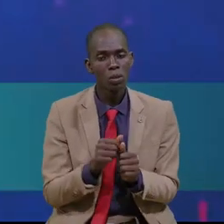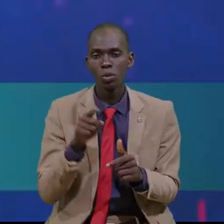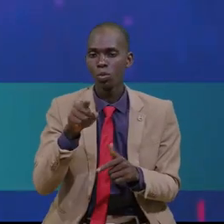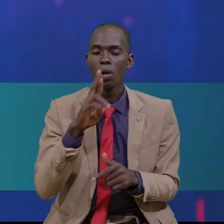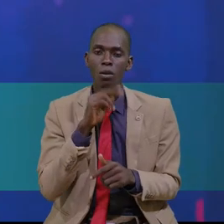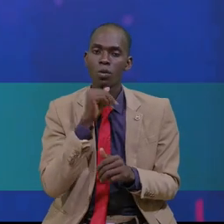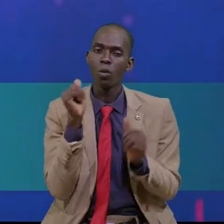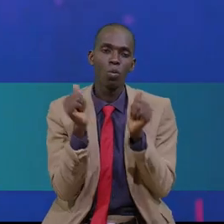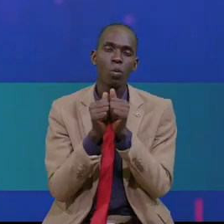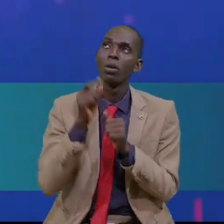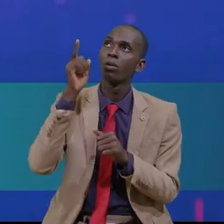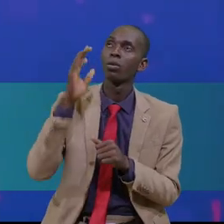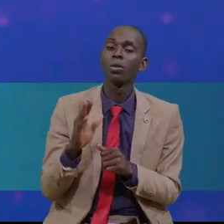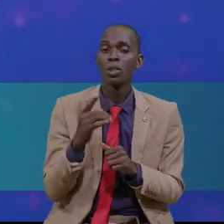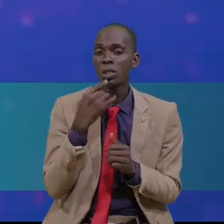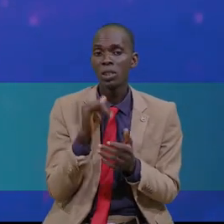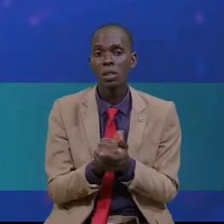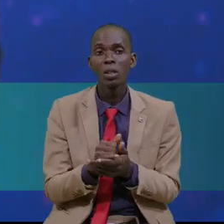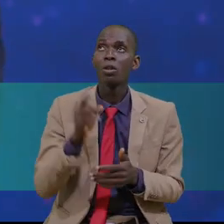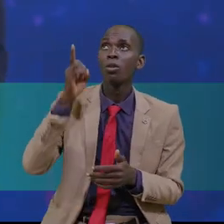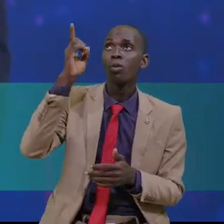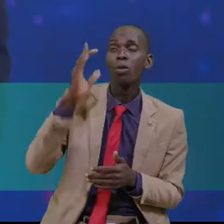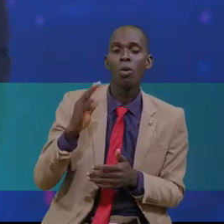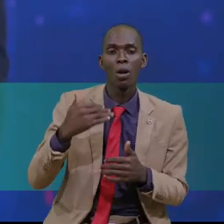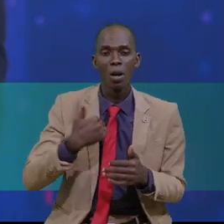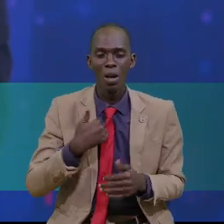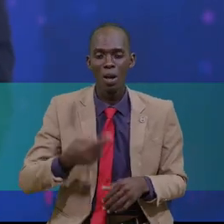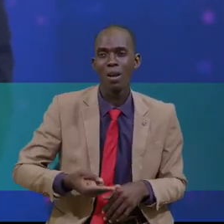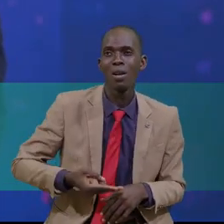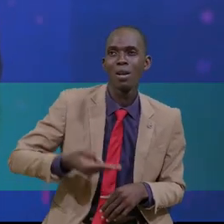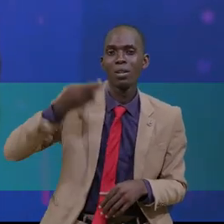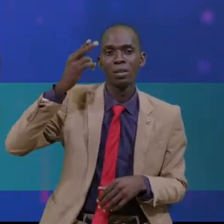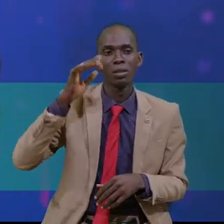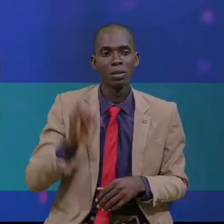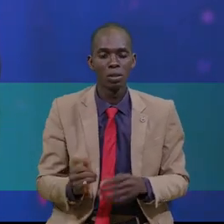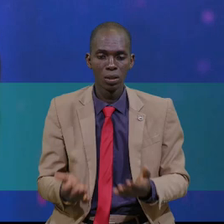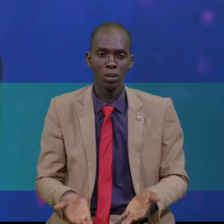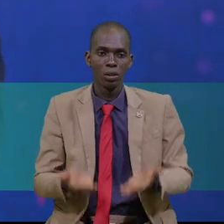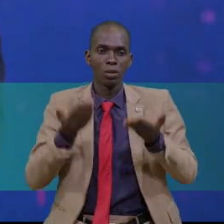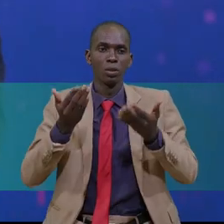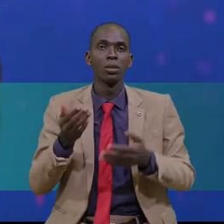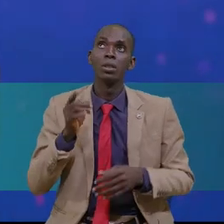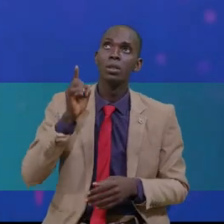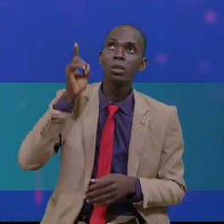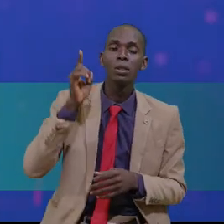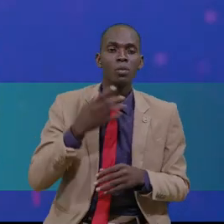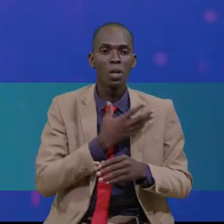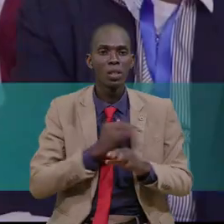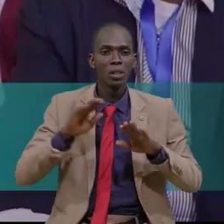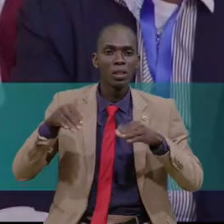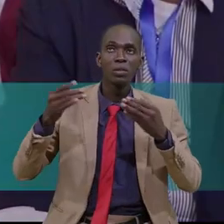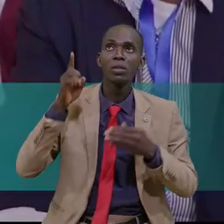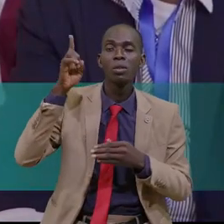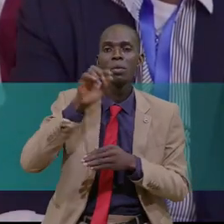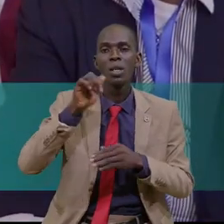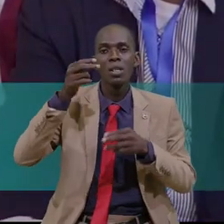has highly exalted him and given him a name which is above